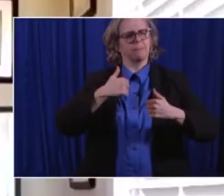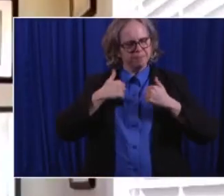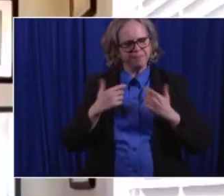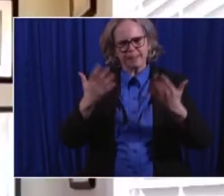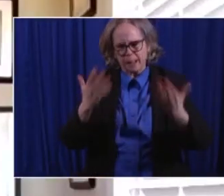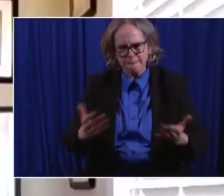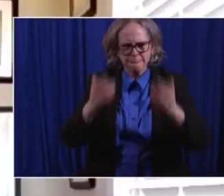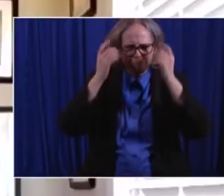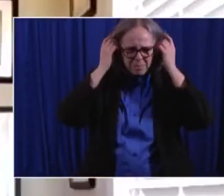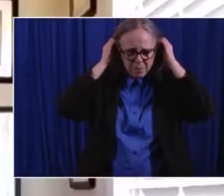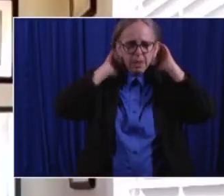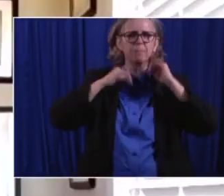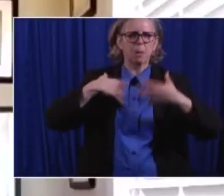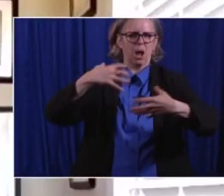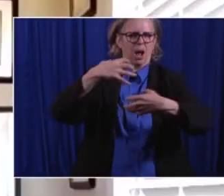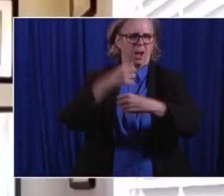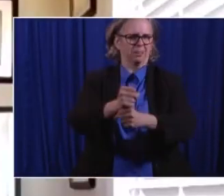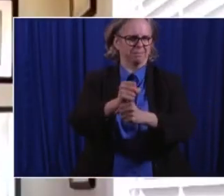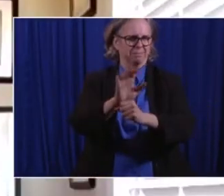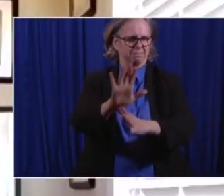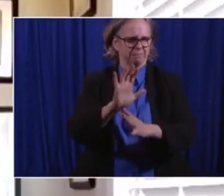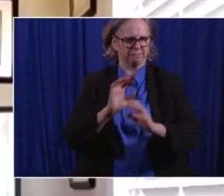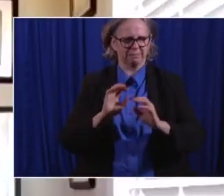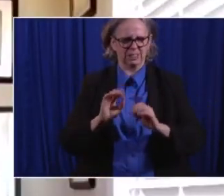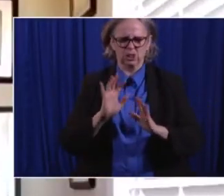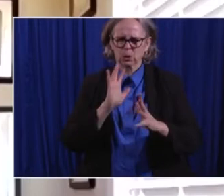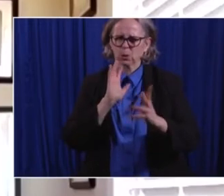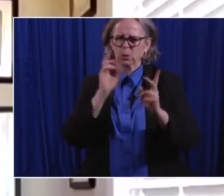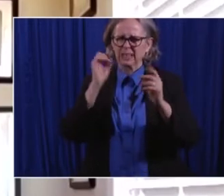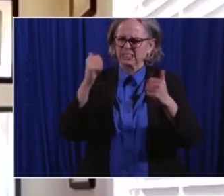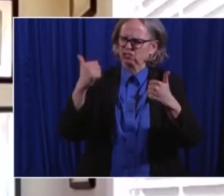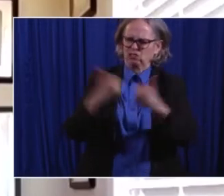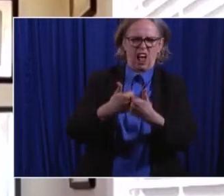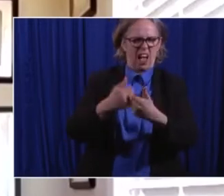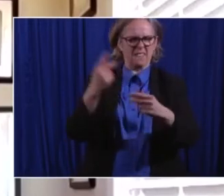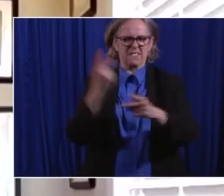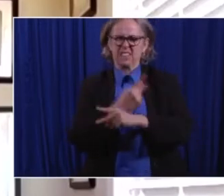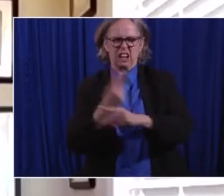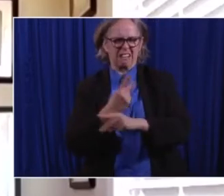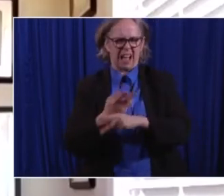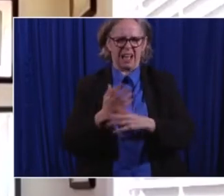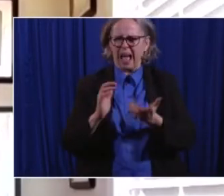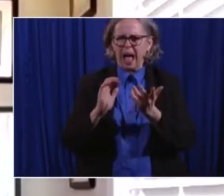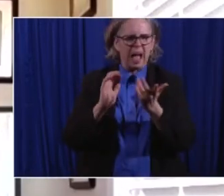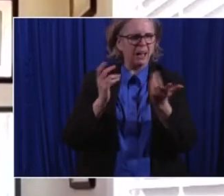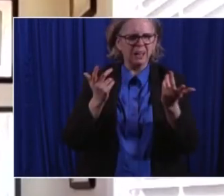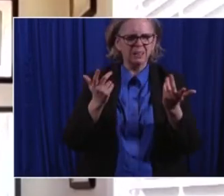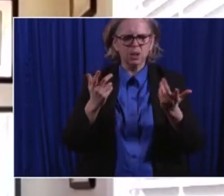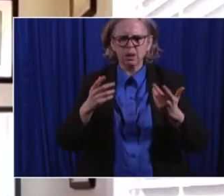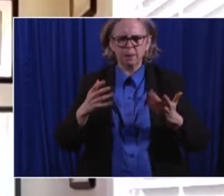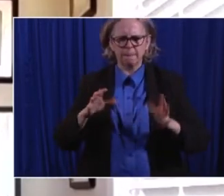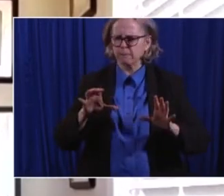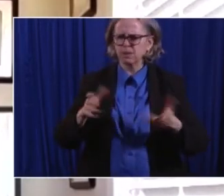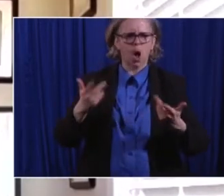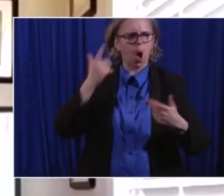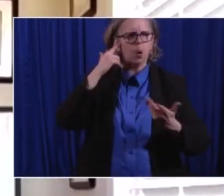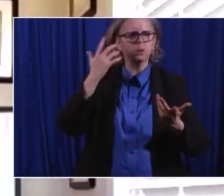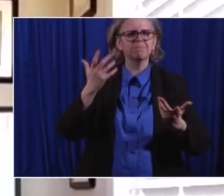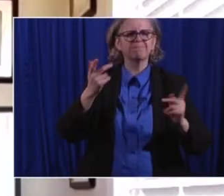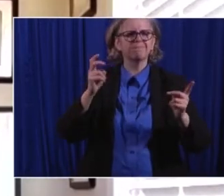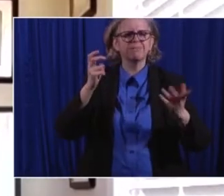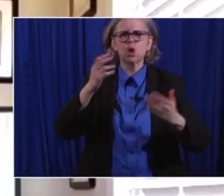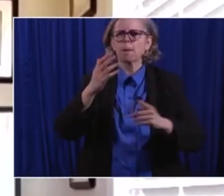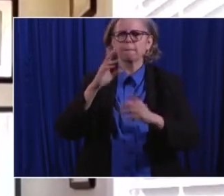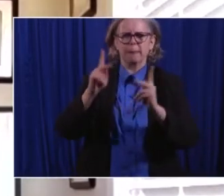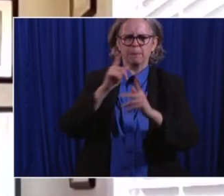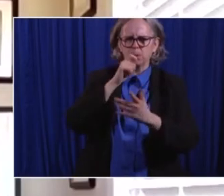the pathways that will allow us to do the most good for the most people with a very, very limited resource. And so